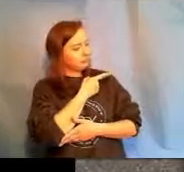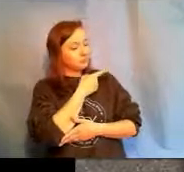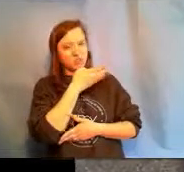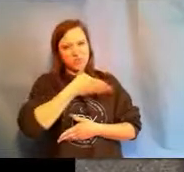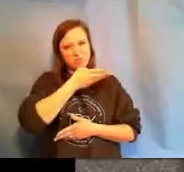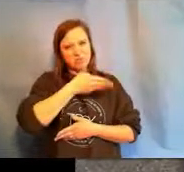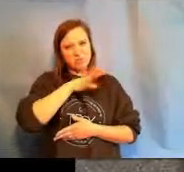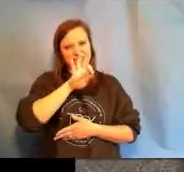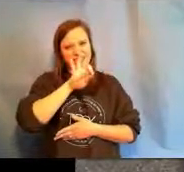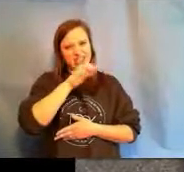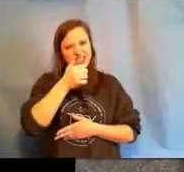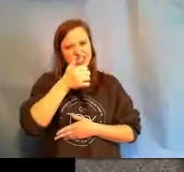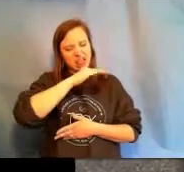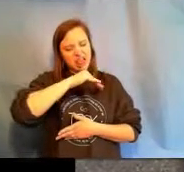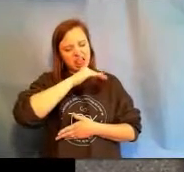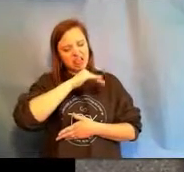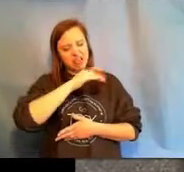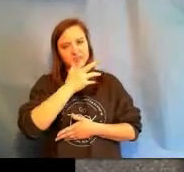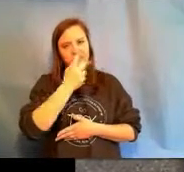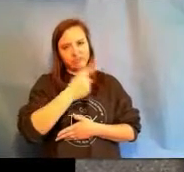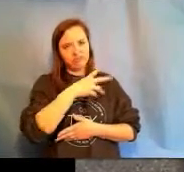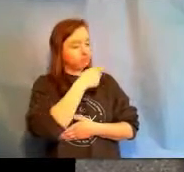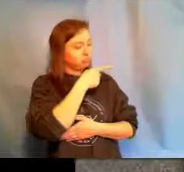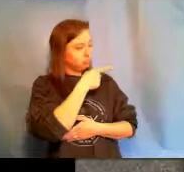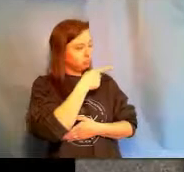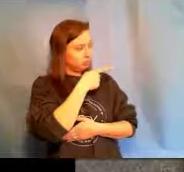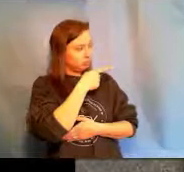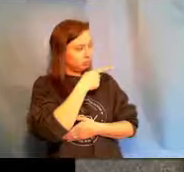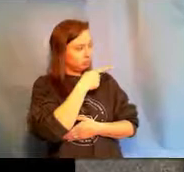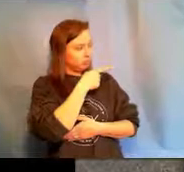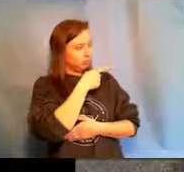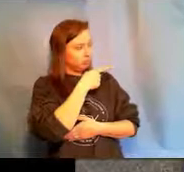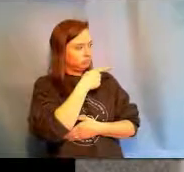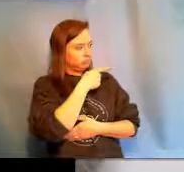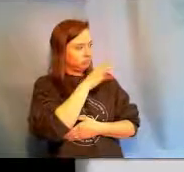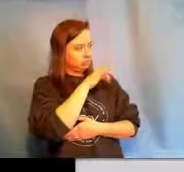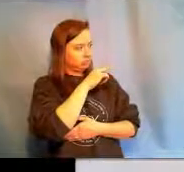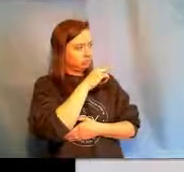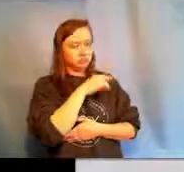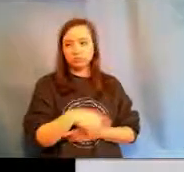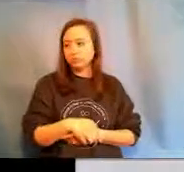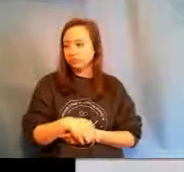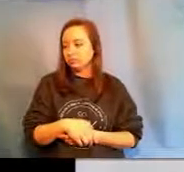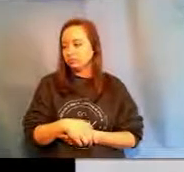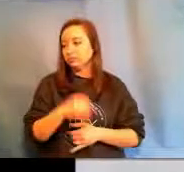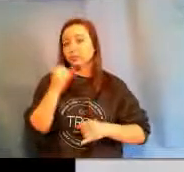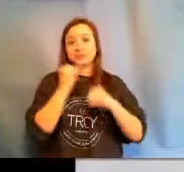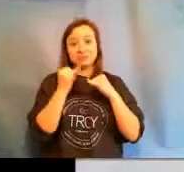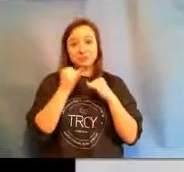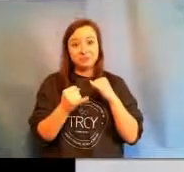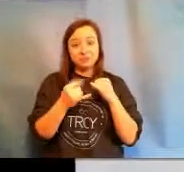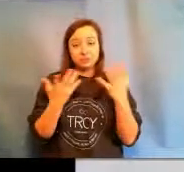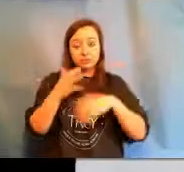because he's going to be halfway because half the hour is over. All right, our last one